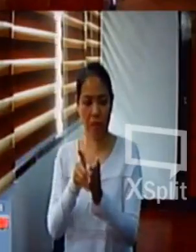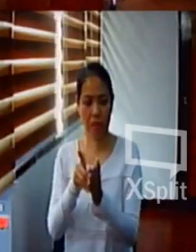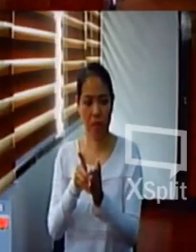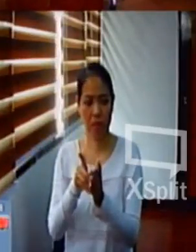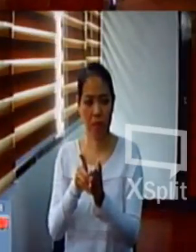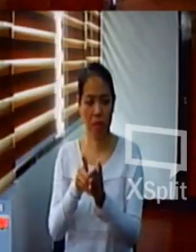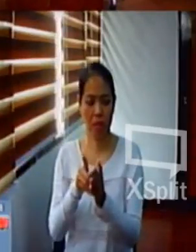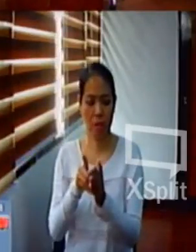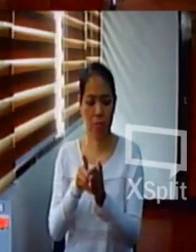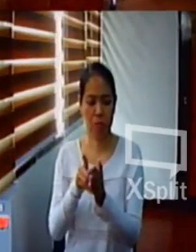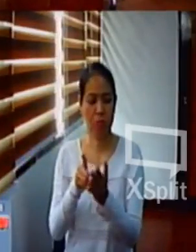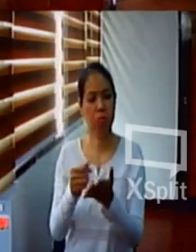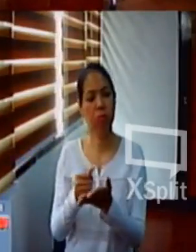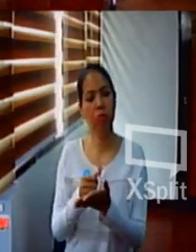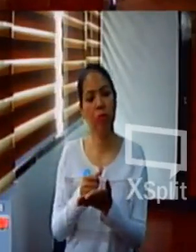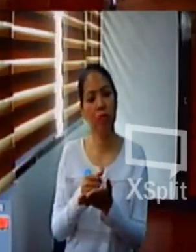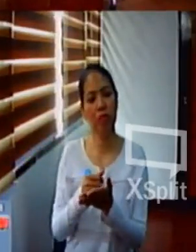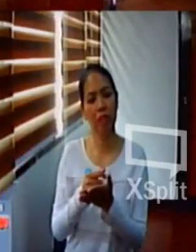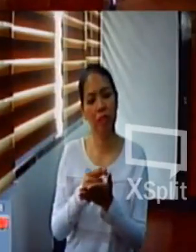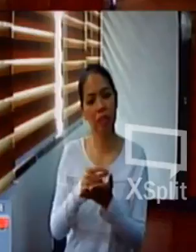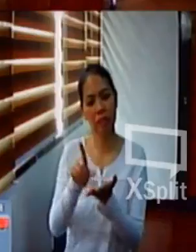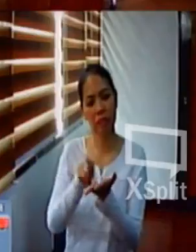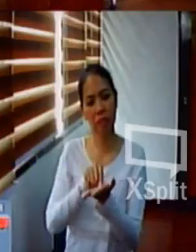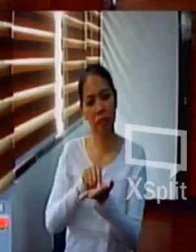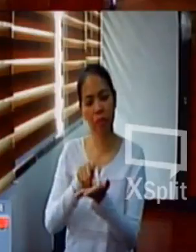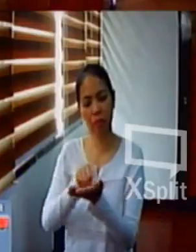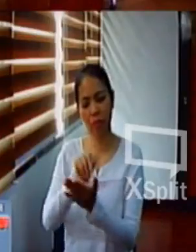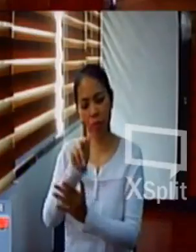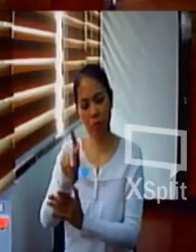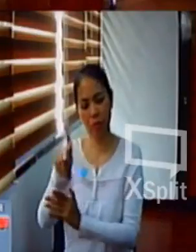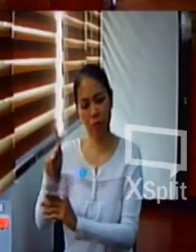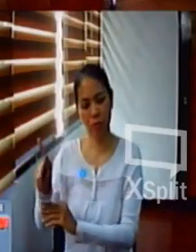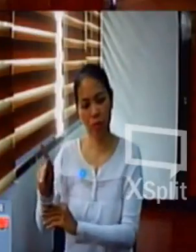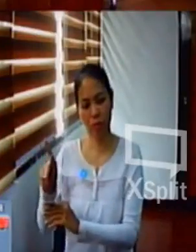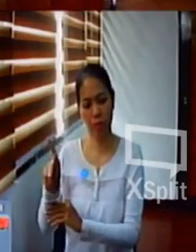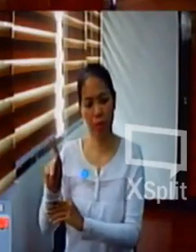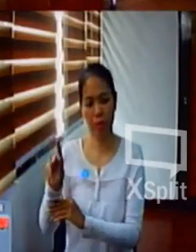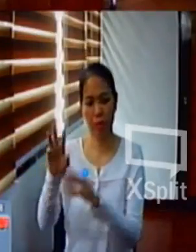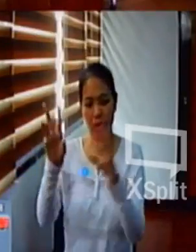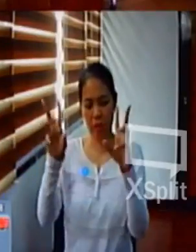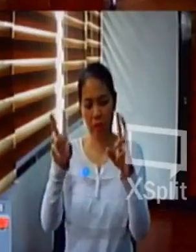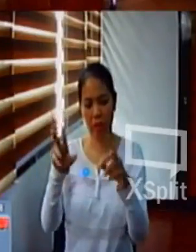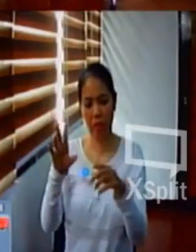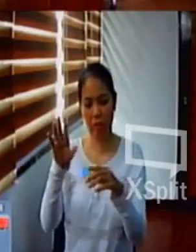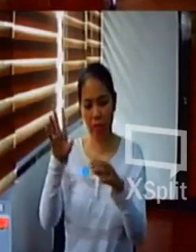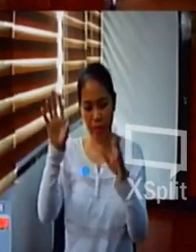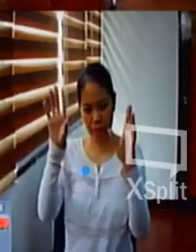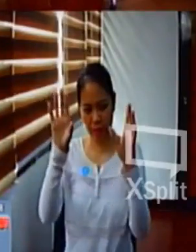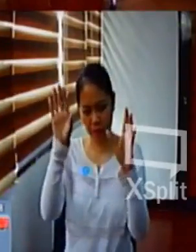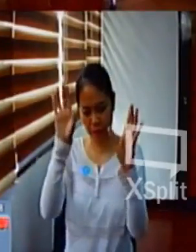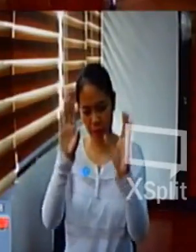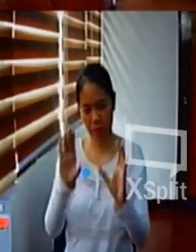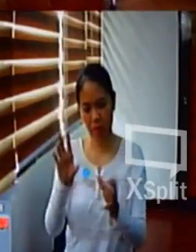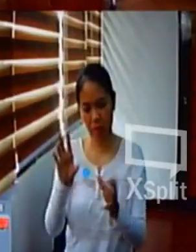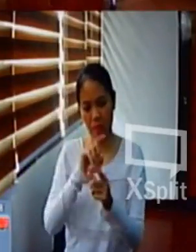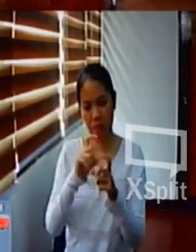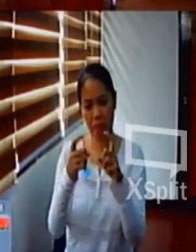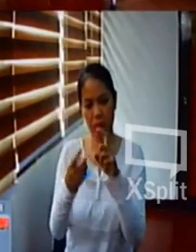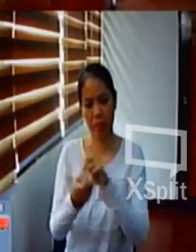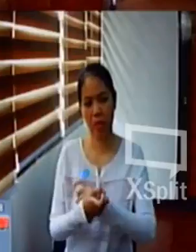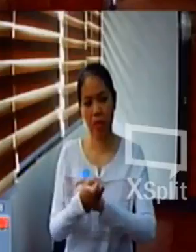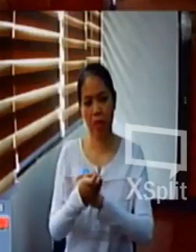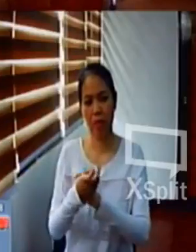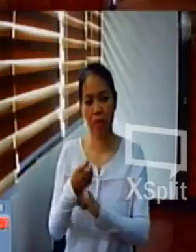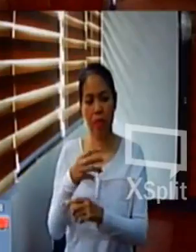which appears to be a printed PowerPoint presentation entitled Climate Change and Philippine Agriculture by Sigfredo R.